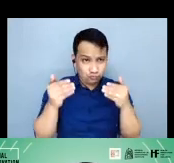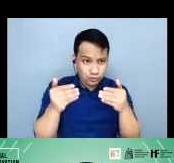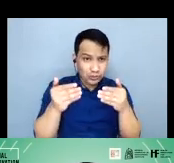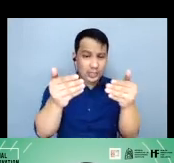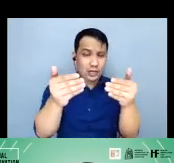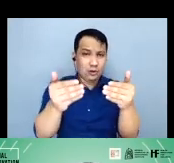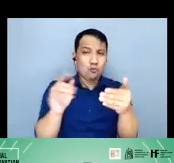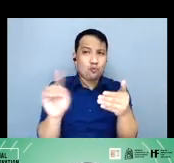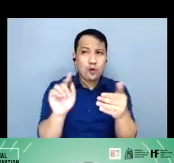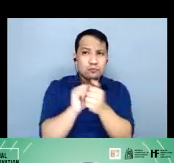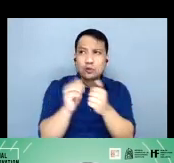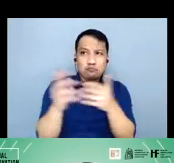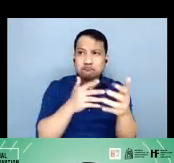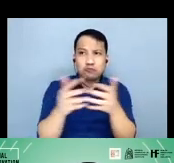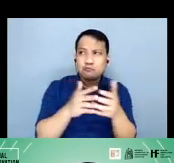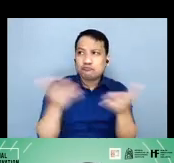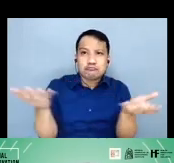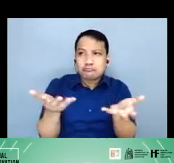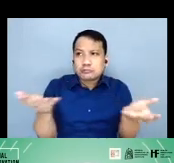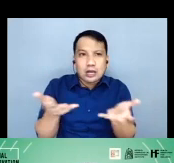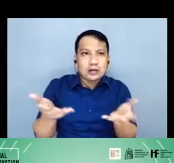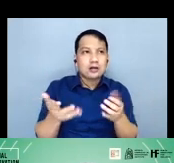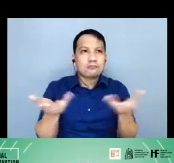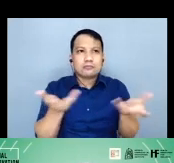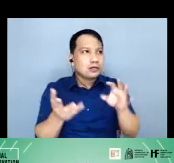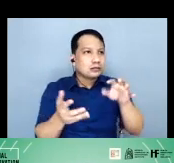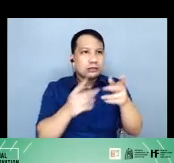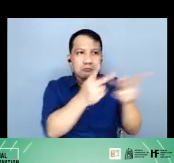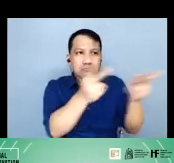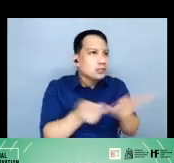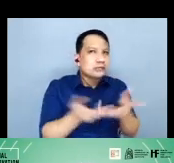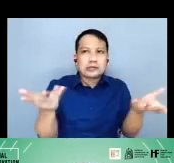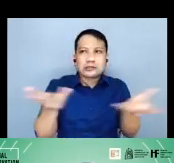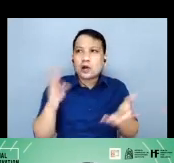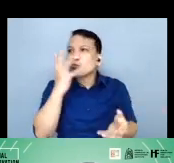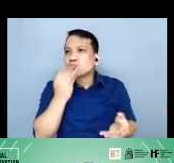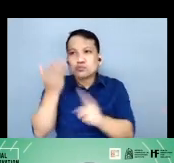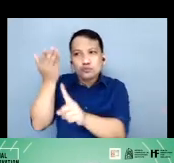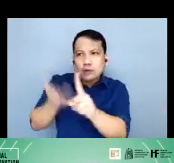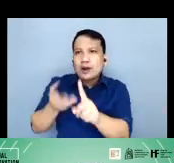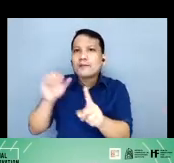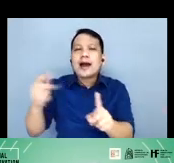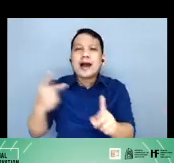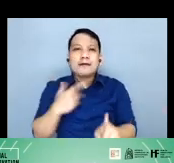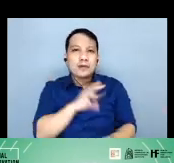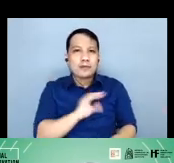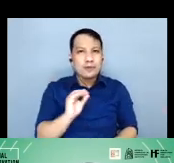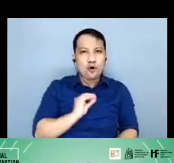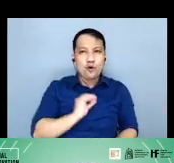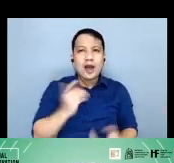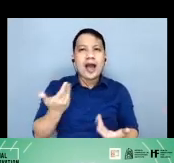means also that no matter where you are or who you are able to benefit from these goals. You can also have a life that is